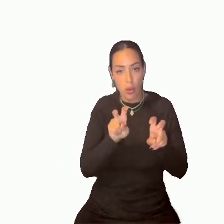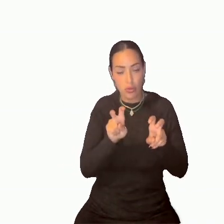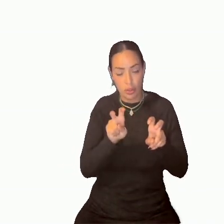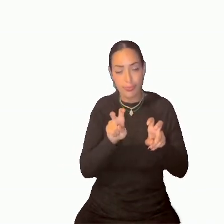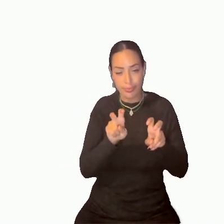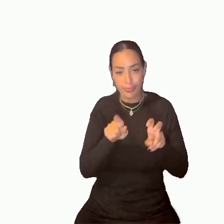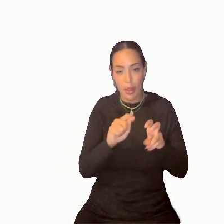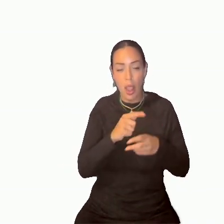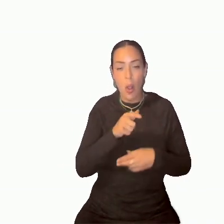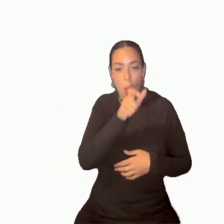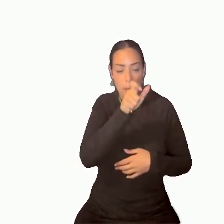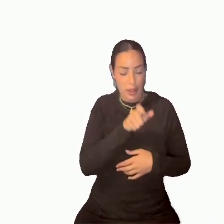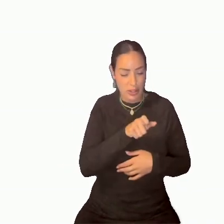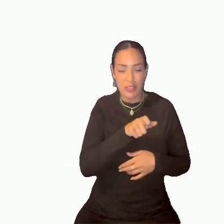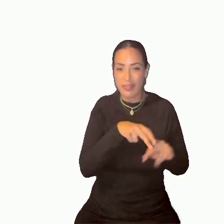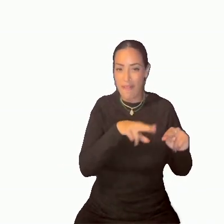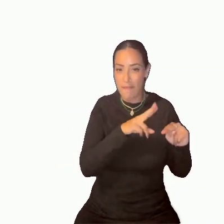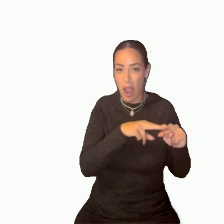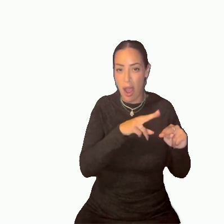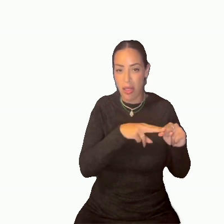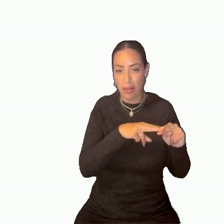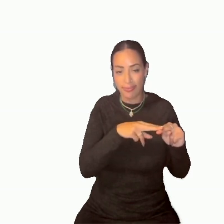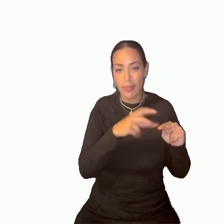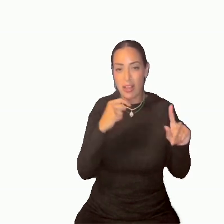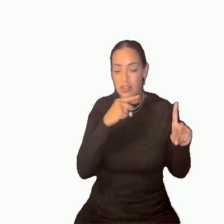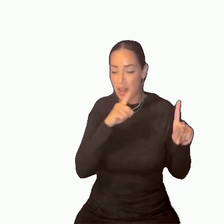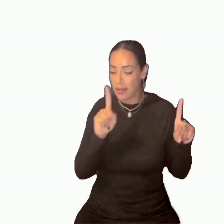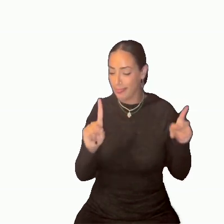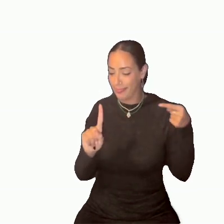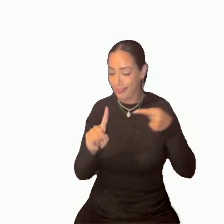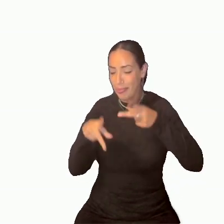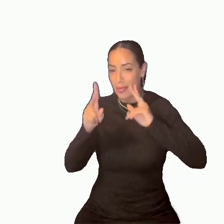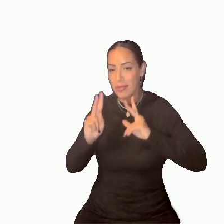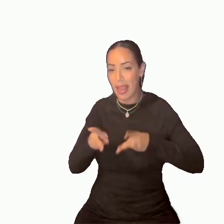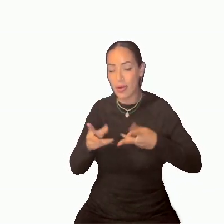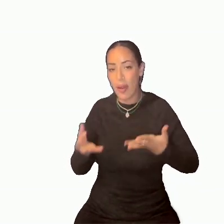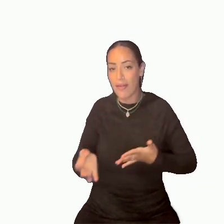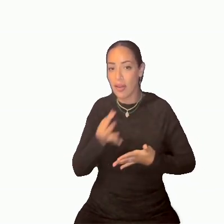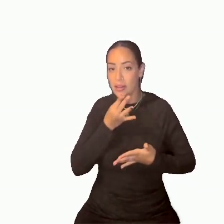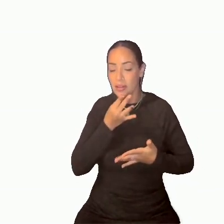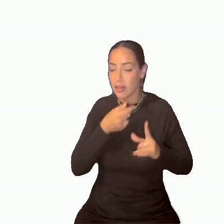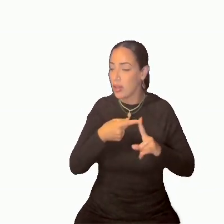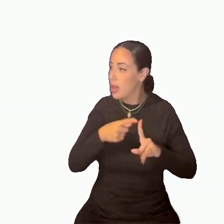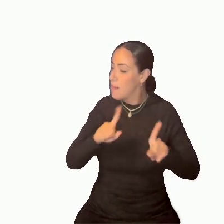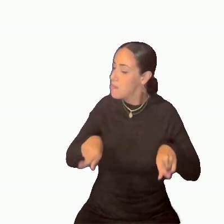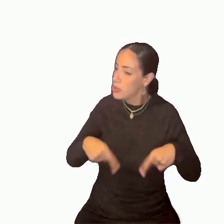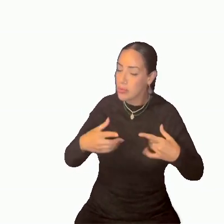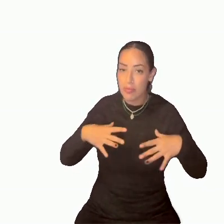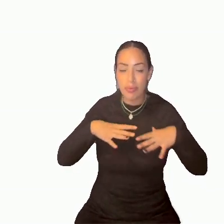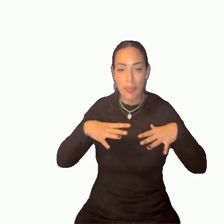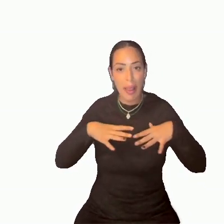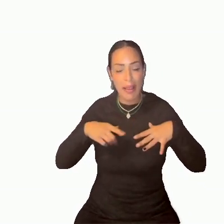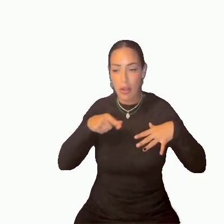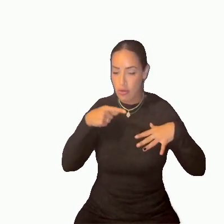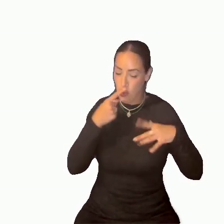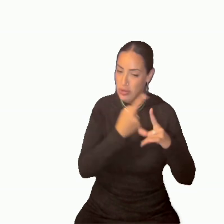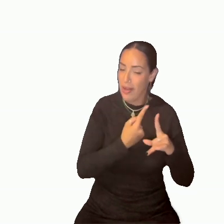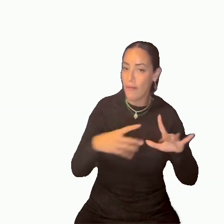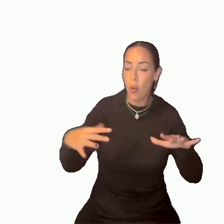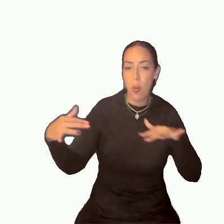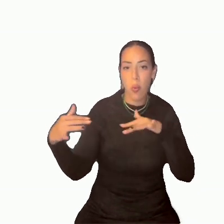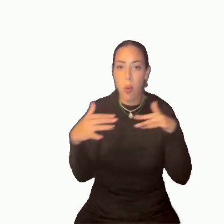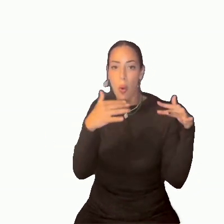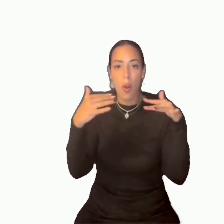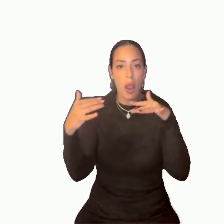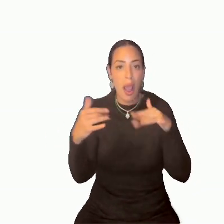participants, a bereaved father whose son was killed in Afghanistan. He says, "No one can prepare you for the horror of war, much less for the